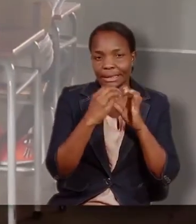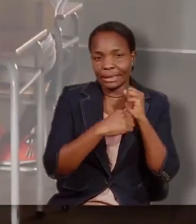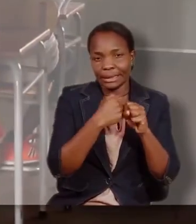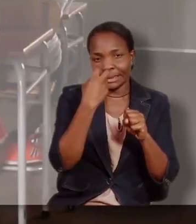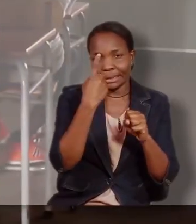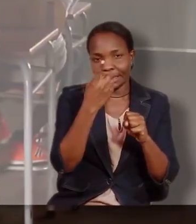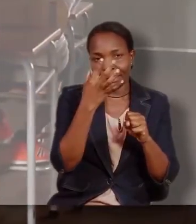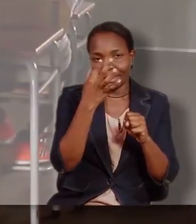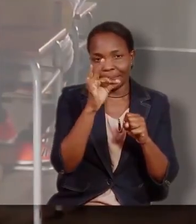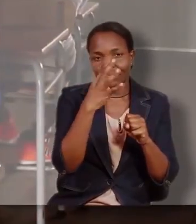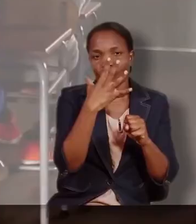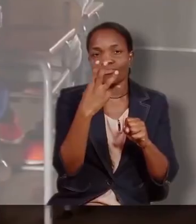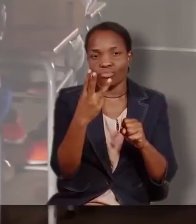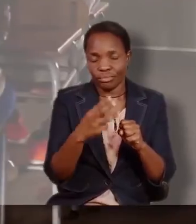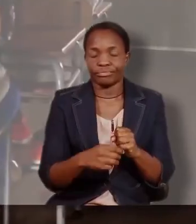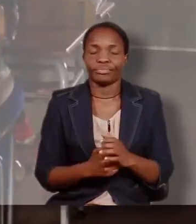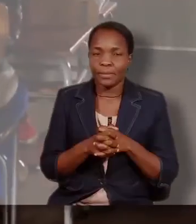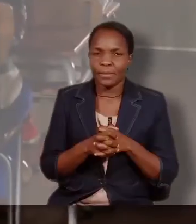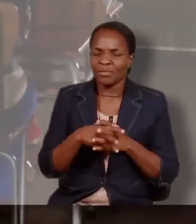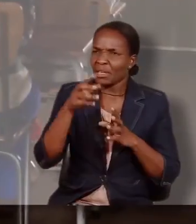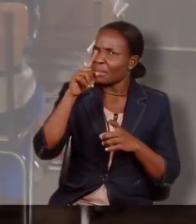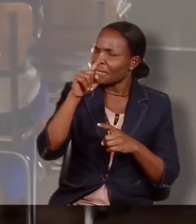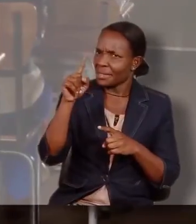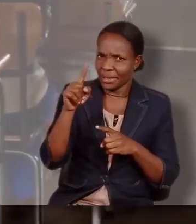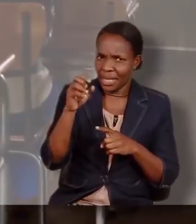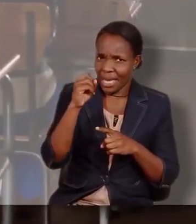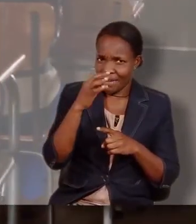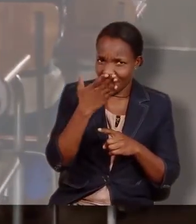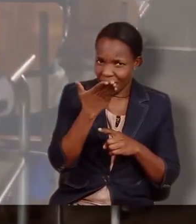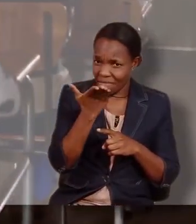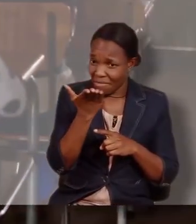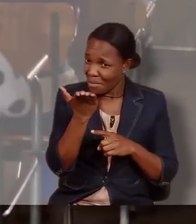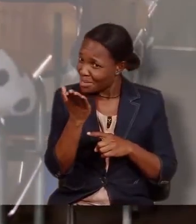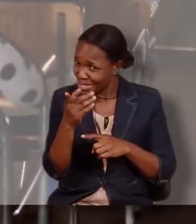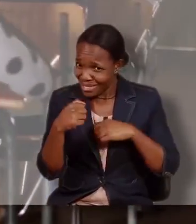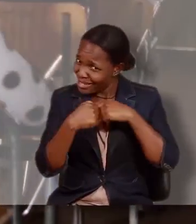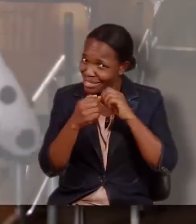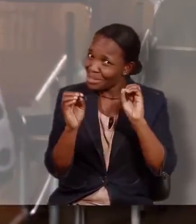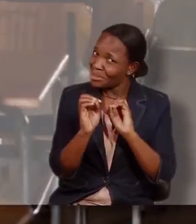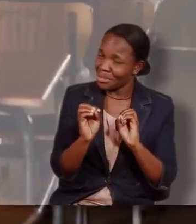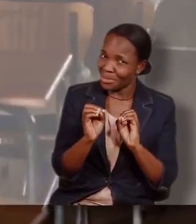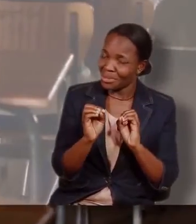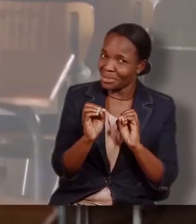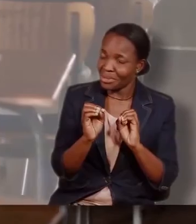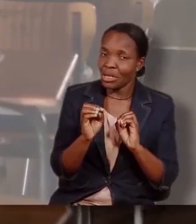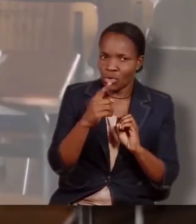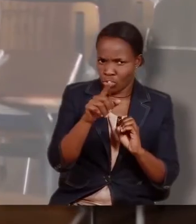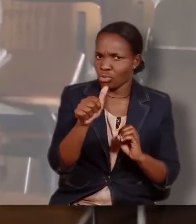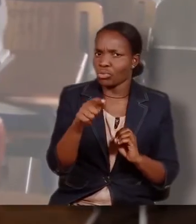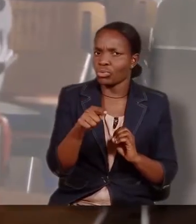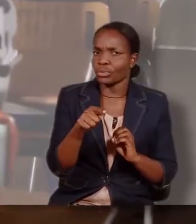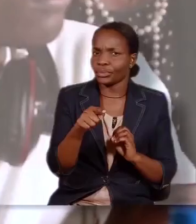But sir, did all of this go totally unchallenged? Good question. Not totally unchallenged, no.